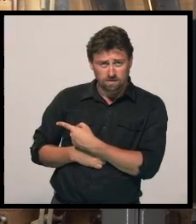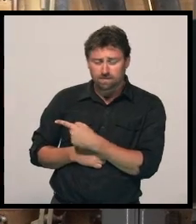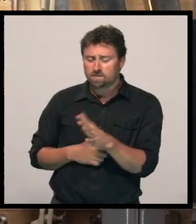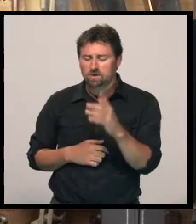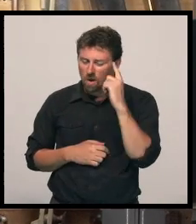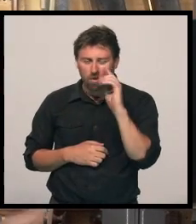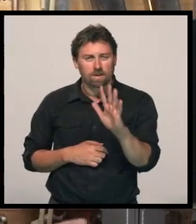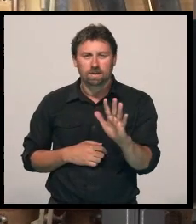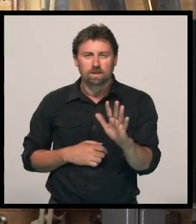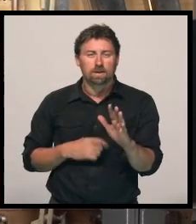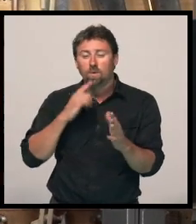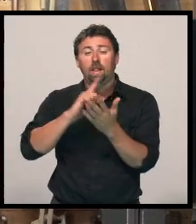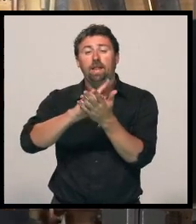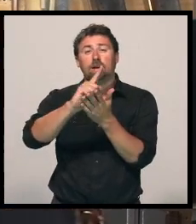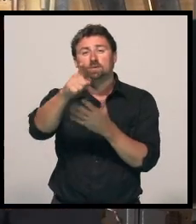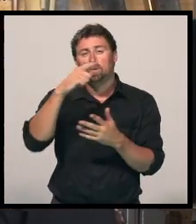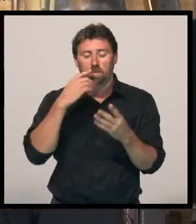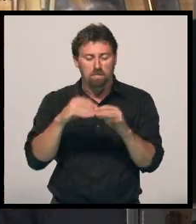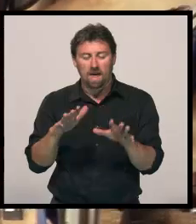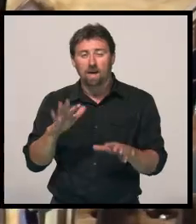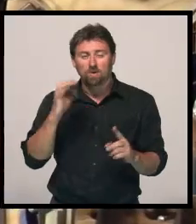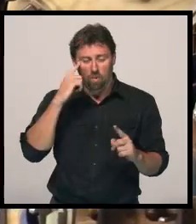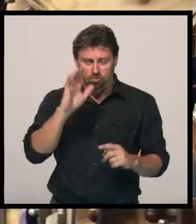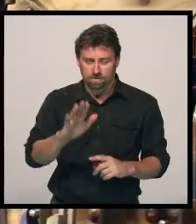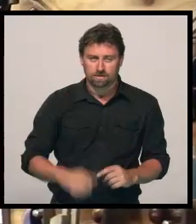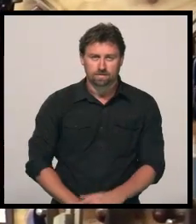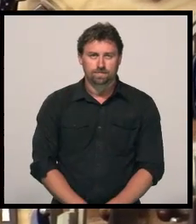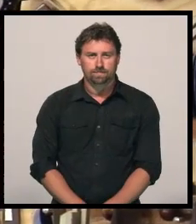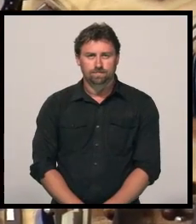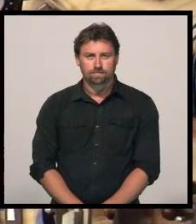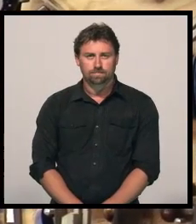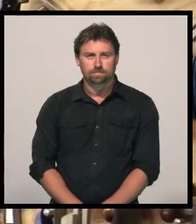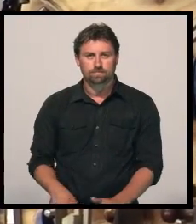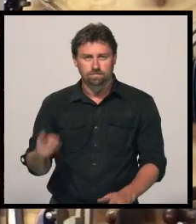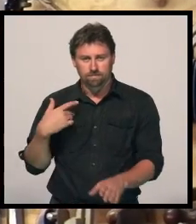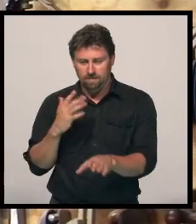worry because down the track that'll all disappear. So I'll just cut this up.